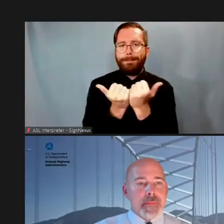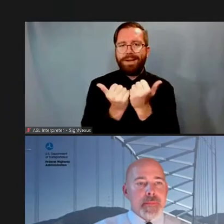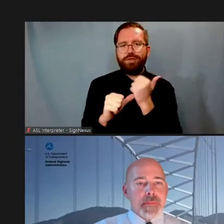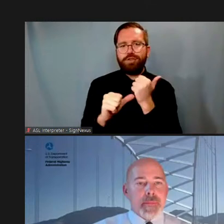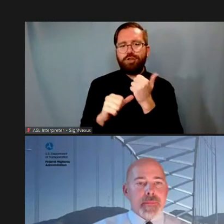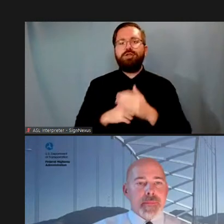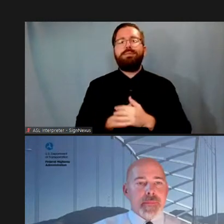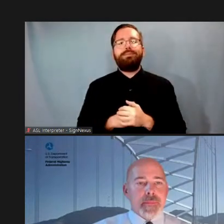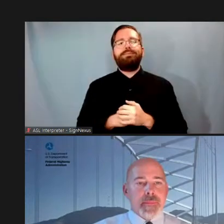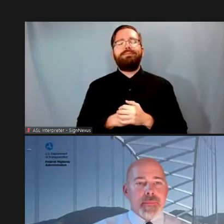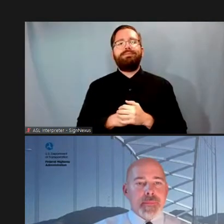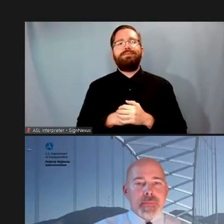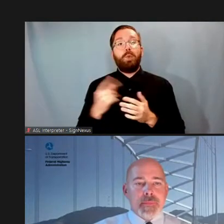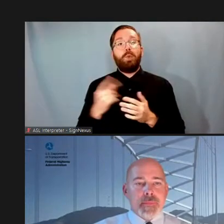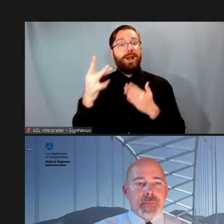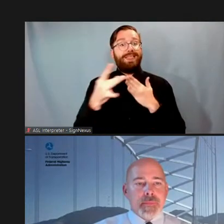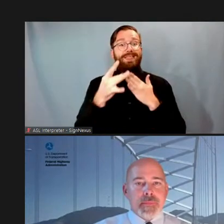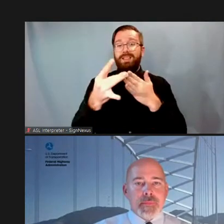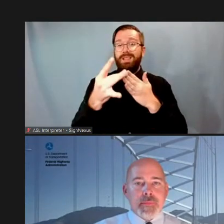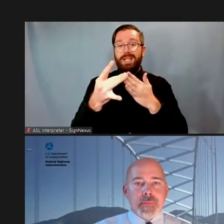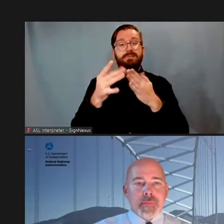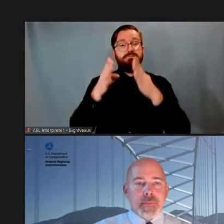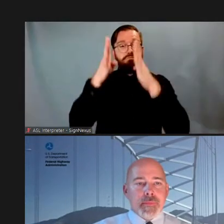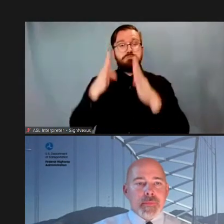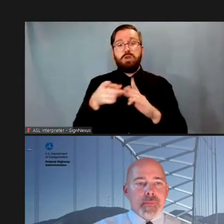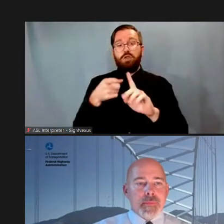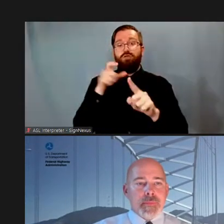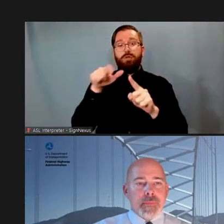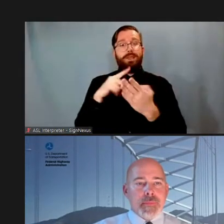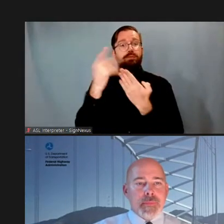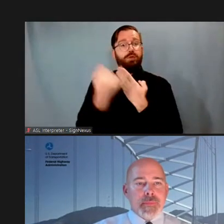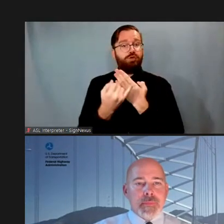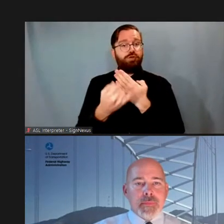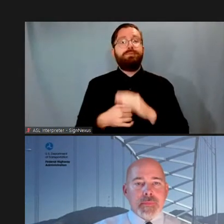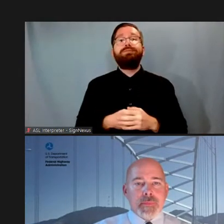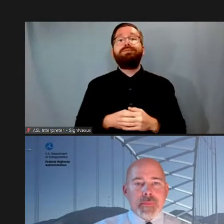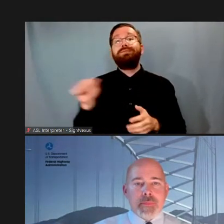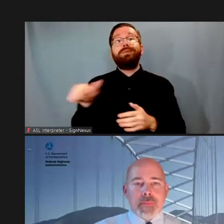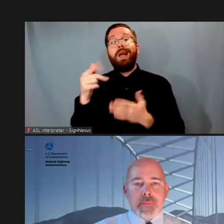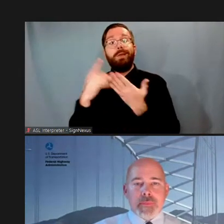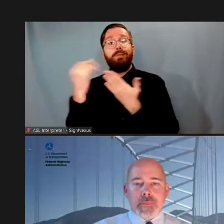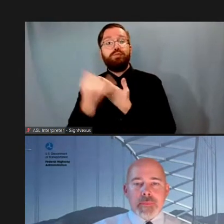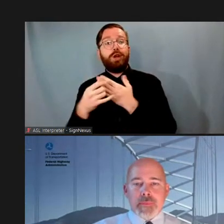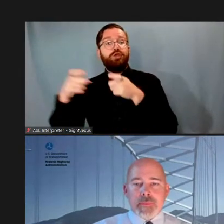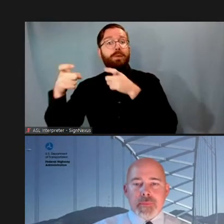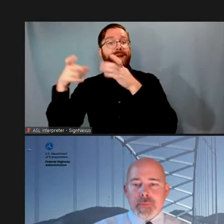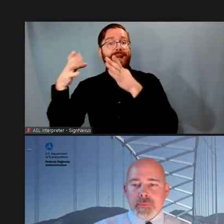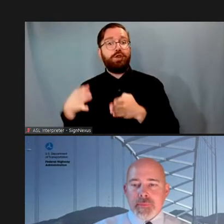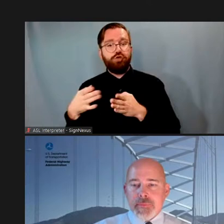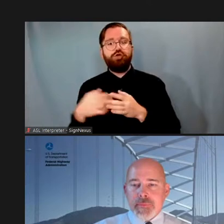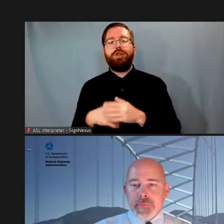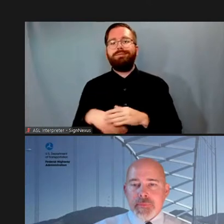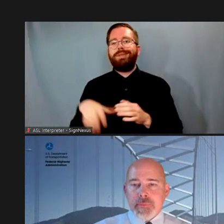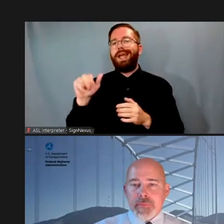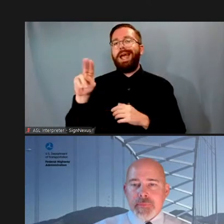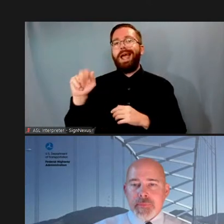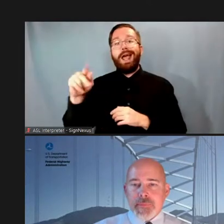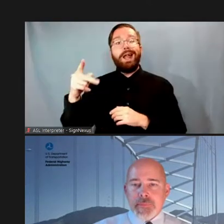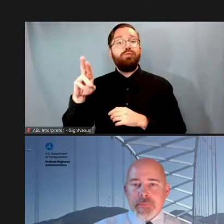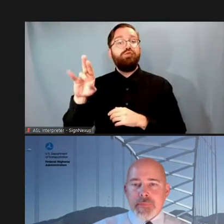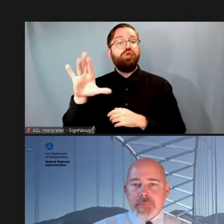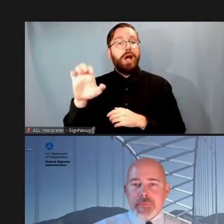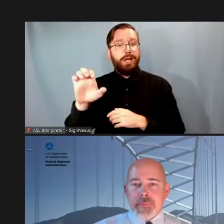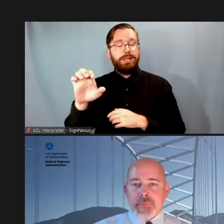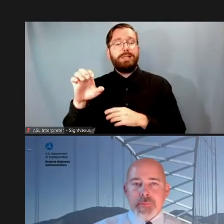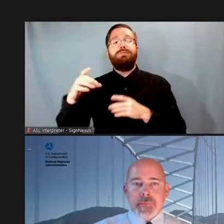the project he will be joined by monica pavlick project manager and anna price director for office of programs she